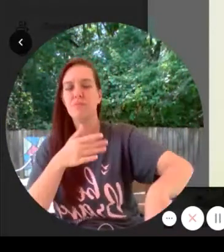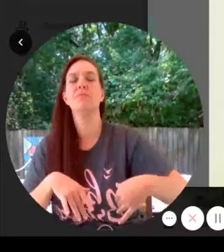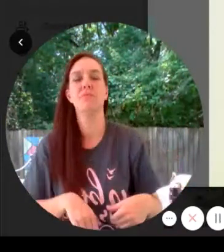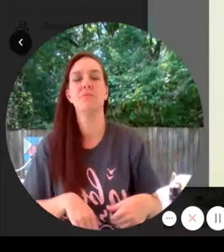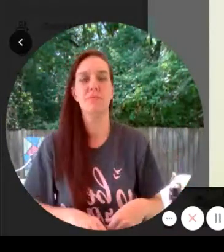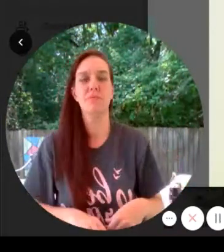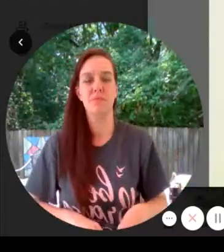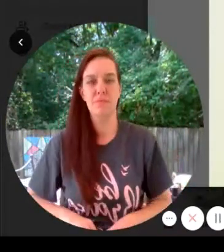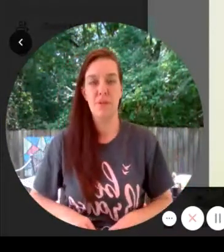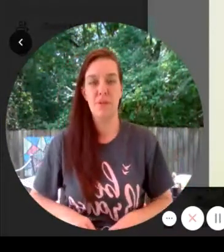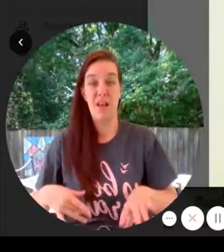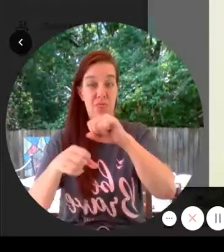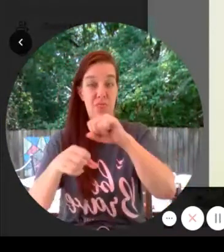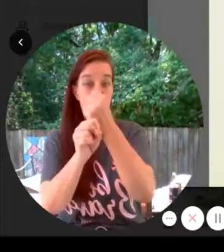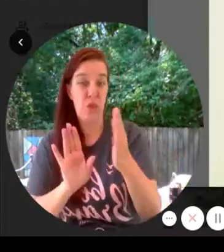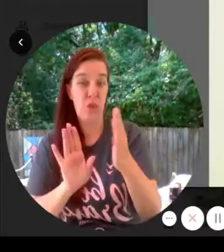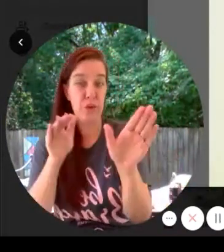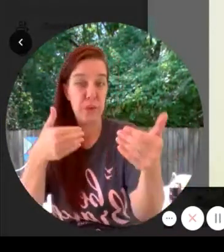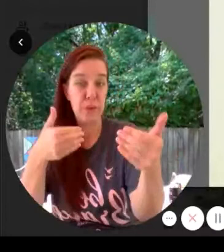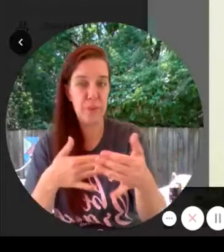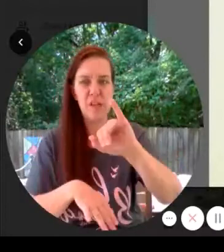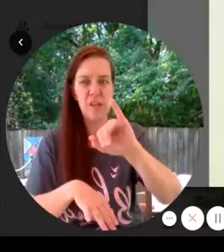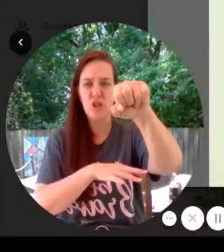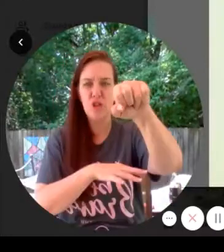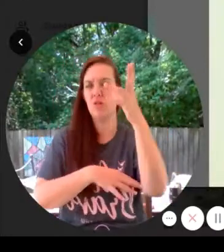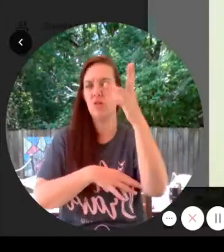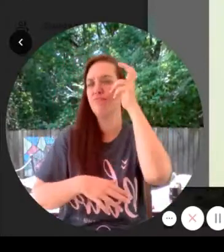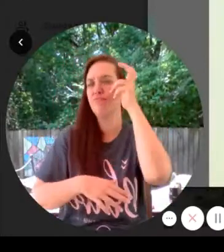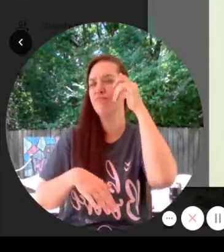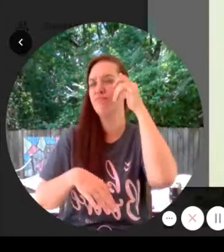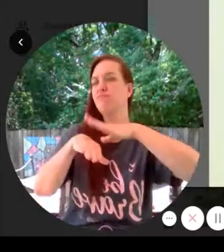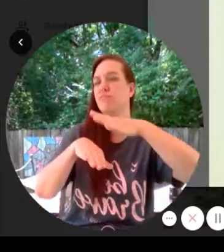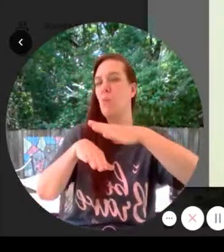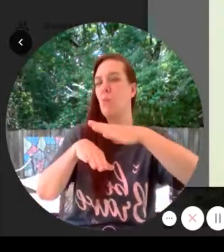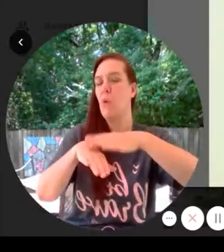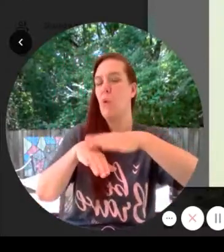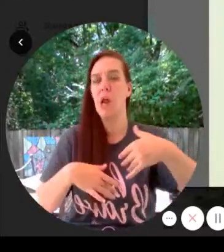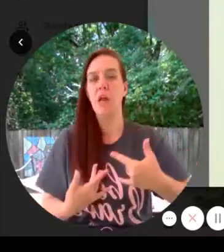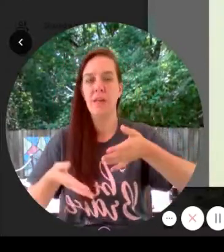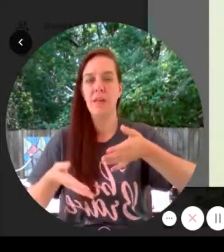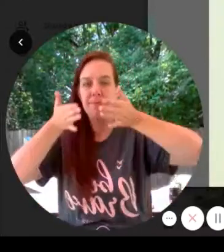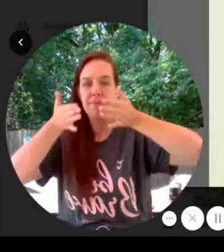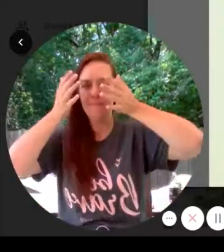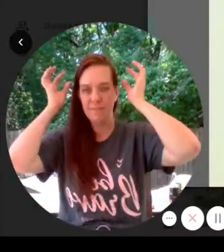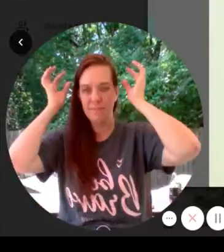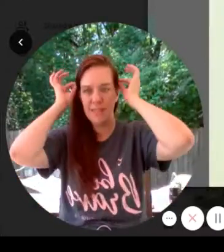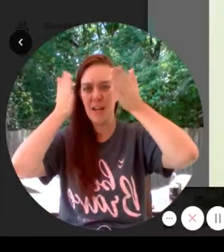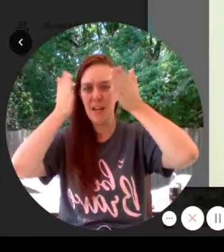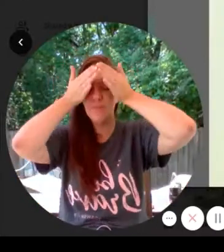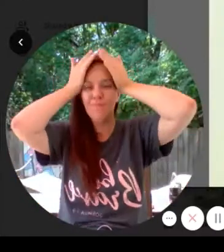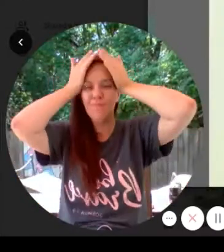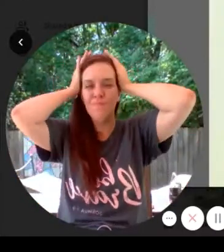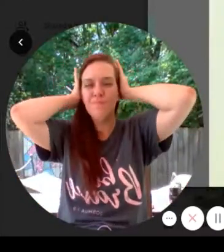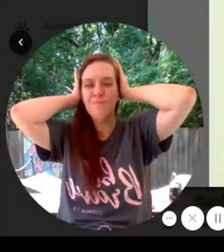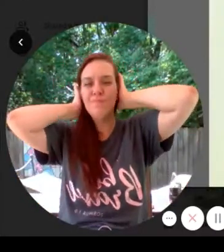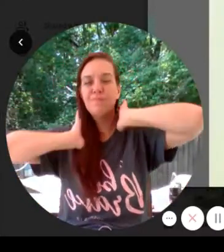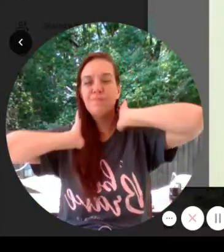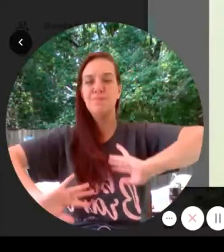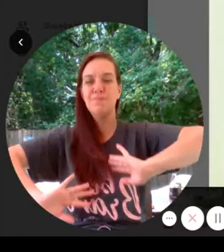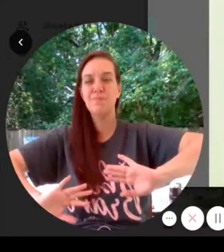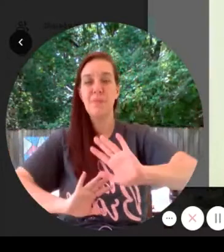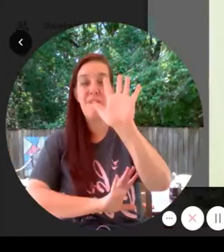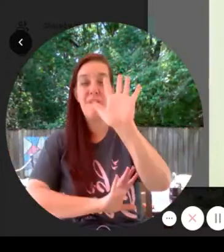locker room, Josh heard the warning. He slicked back his hair in the mirror.